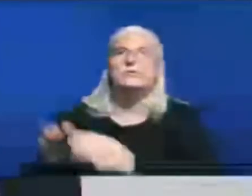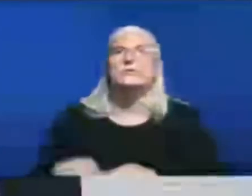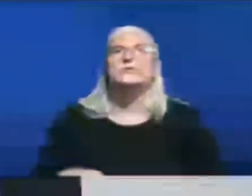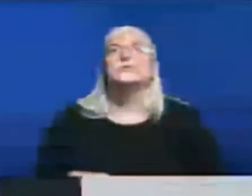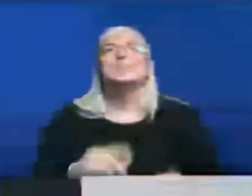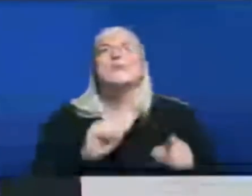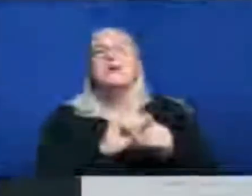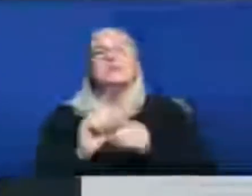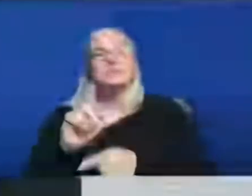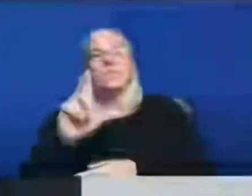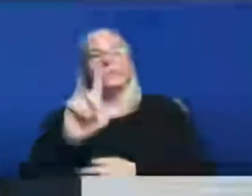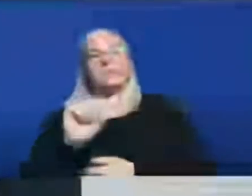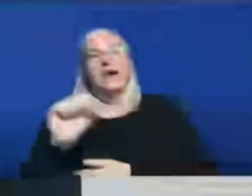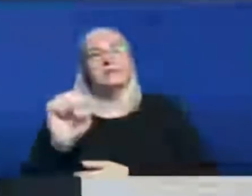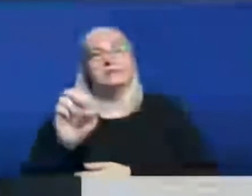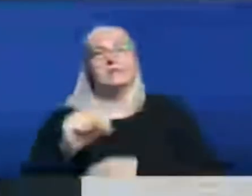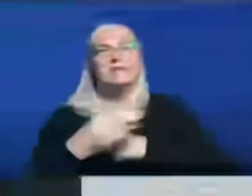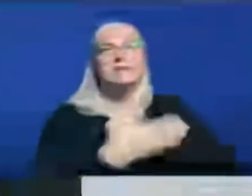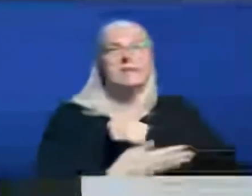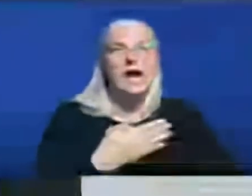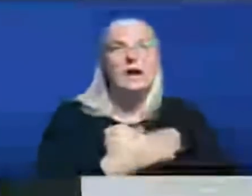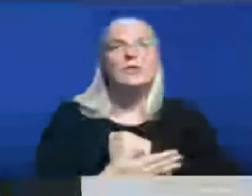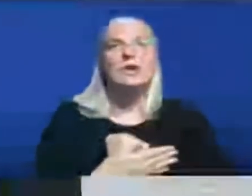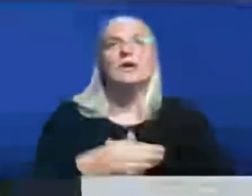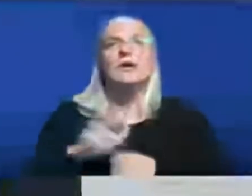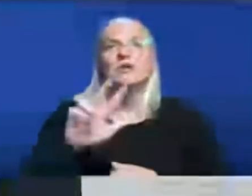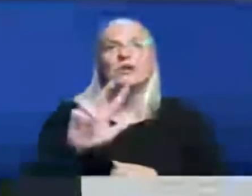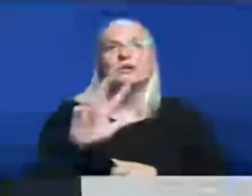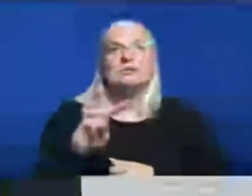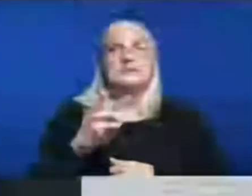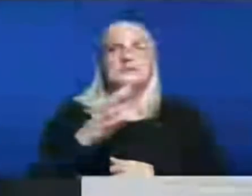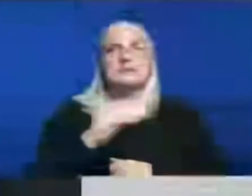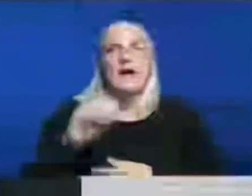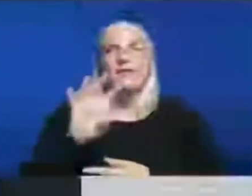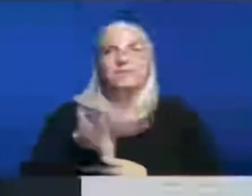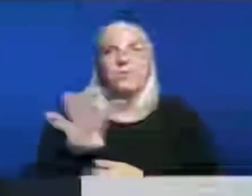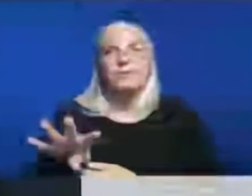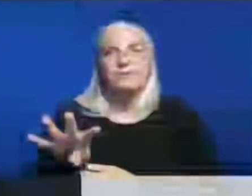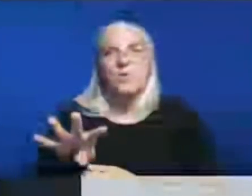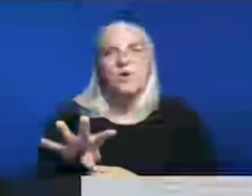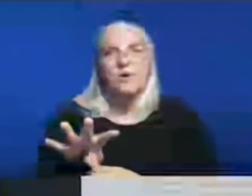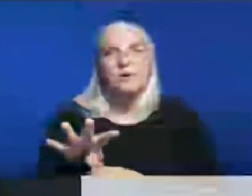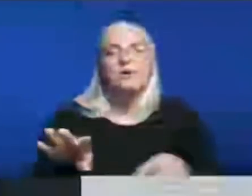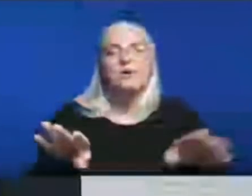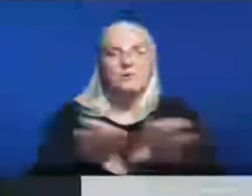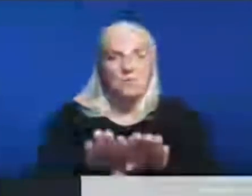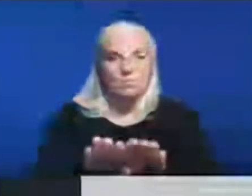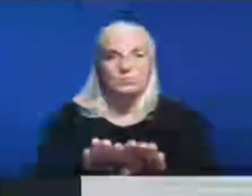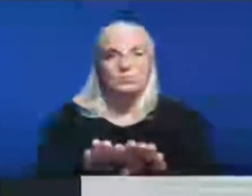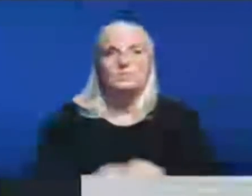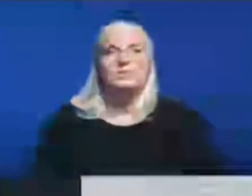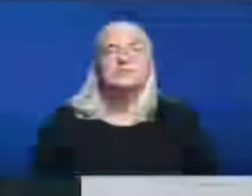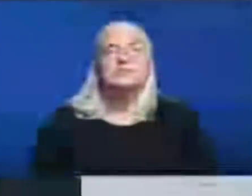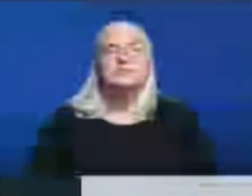36 westbound at SR 44. No westbound traffic at 36. It's closed between SR